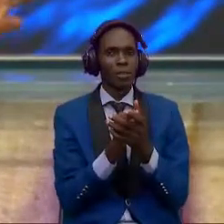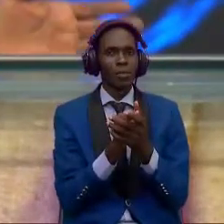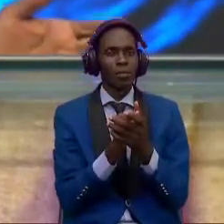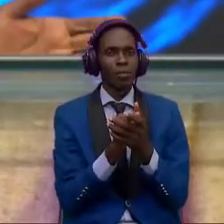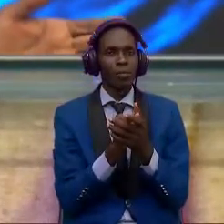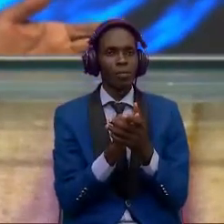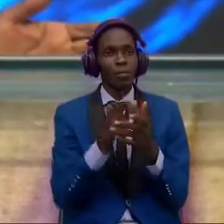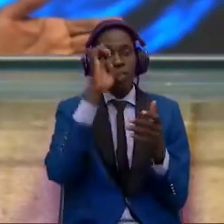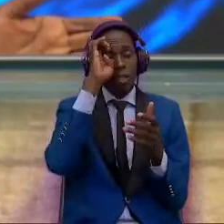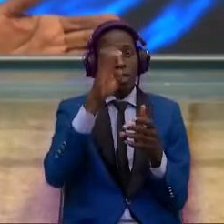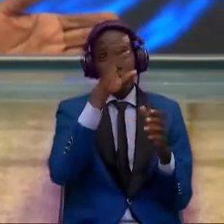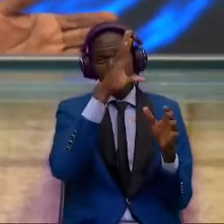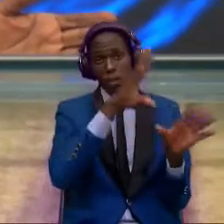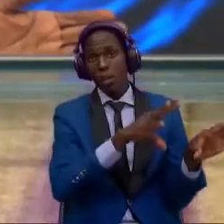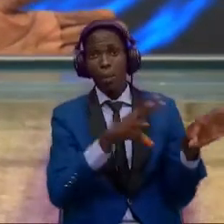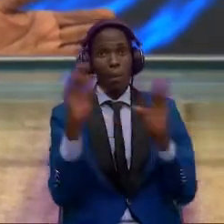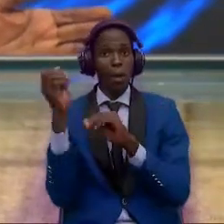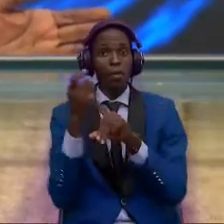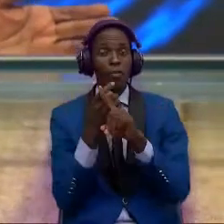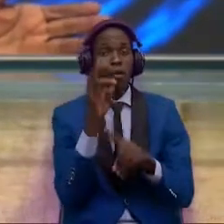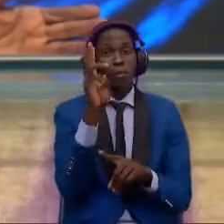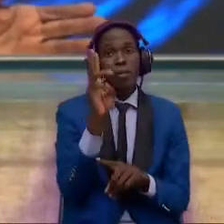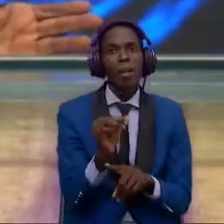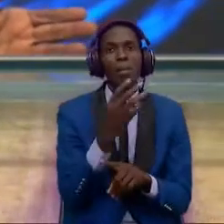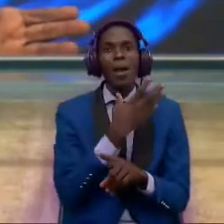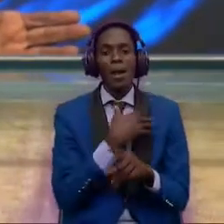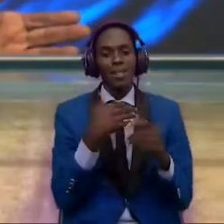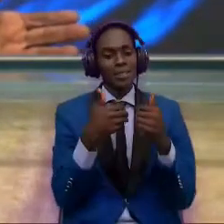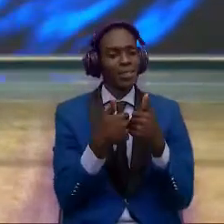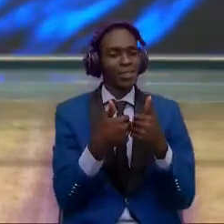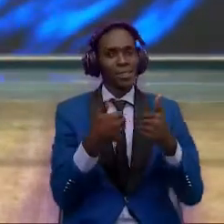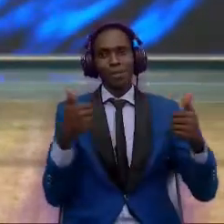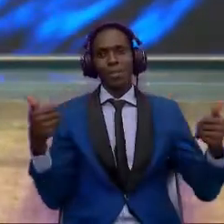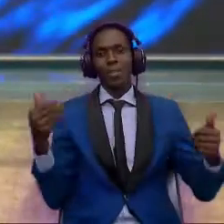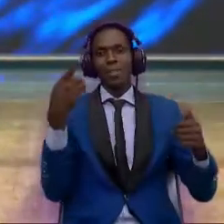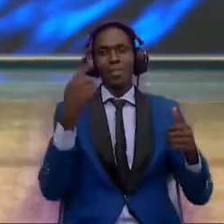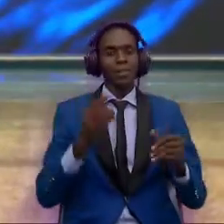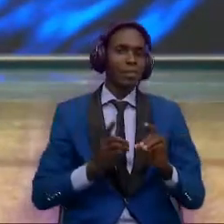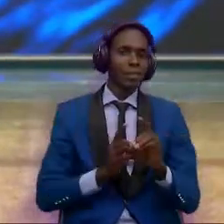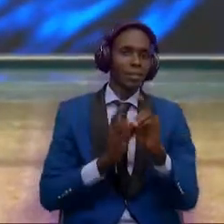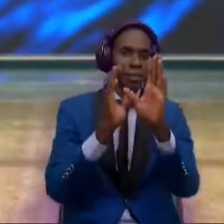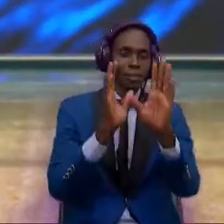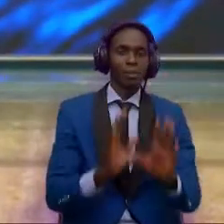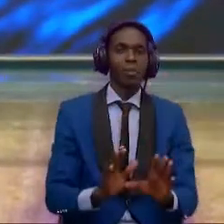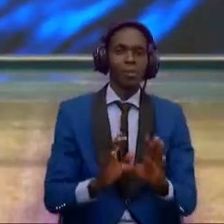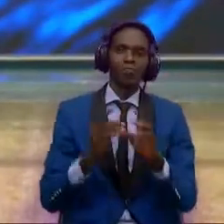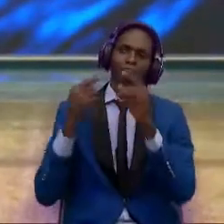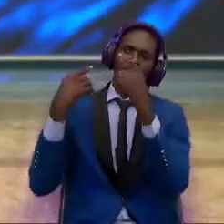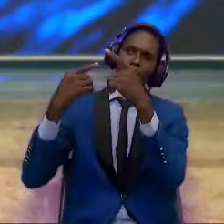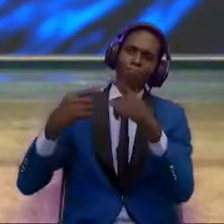he departed from them and separated the disciples,